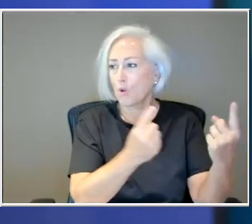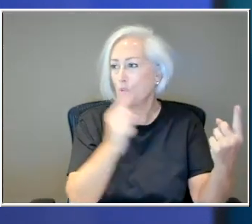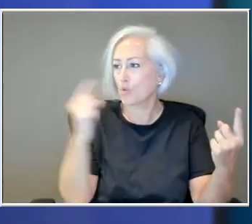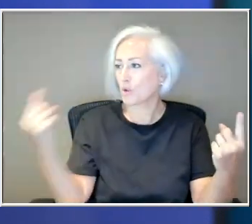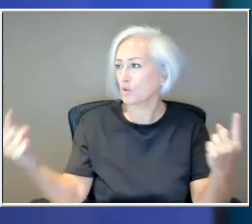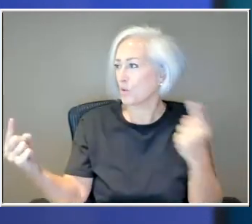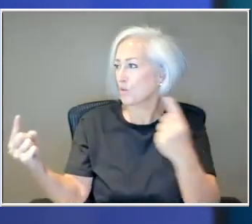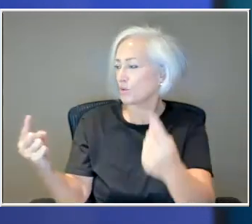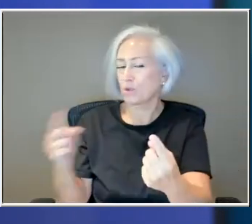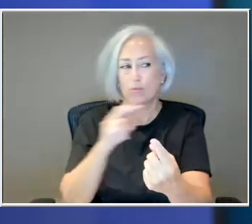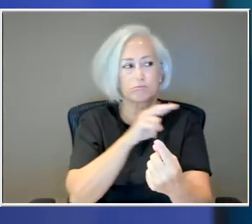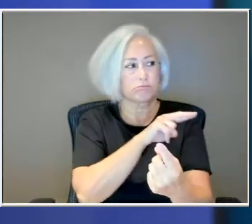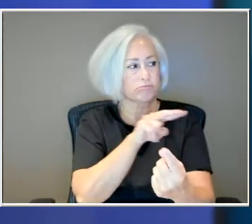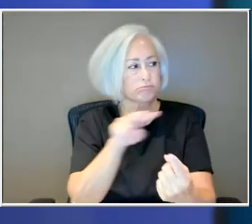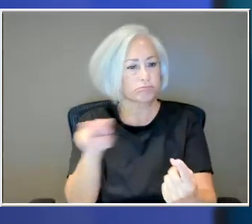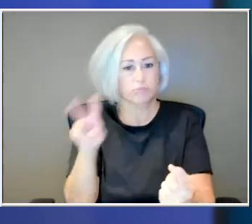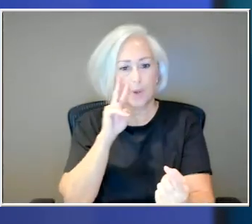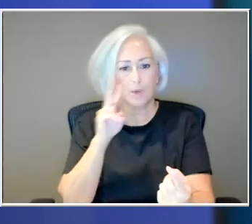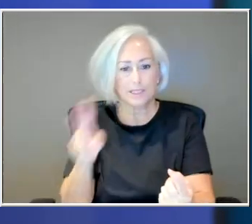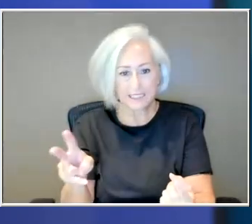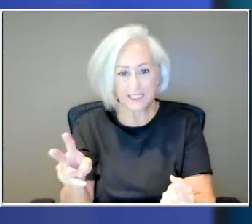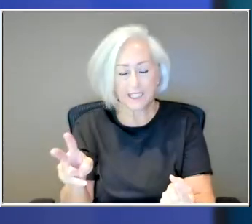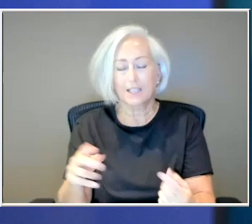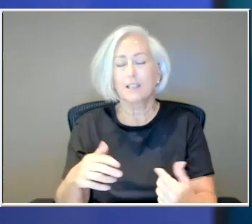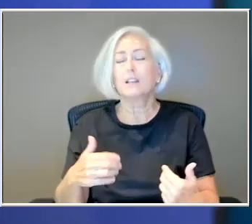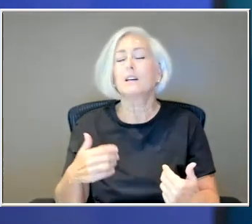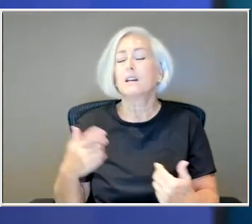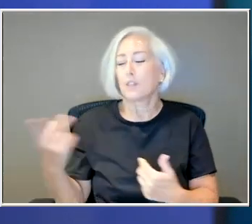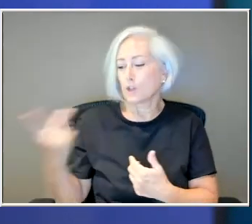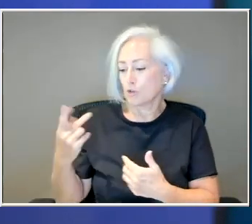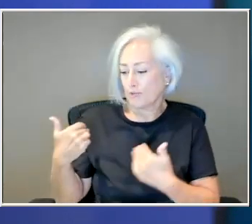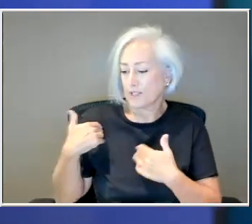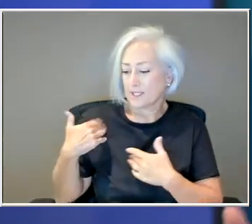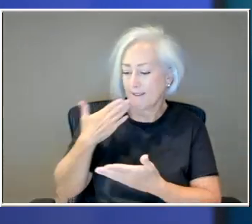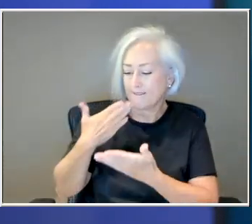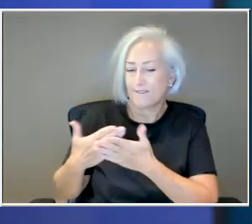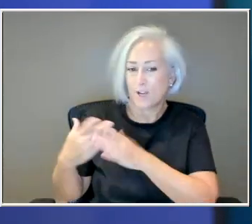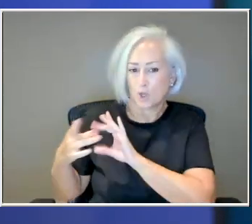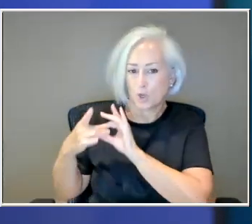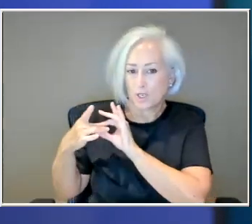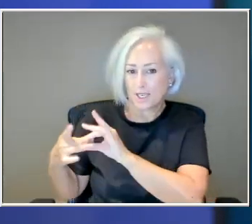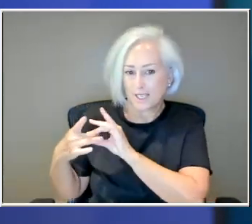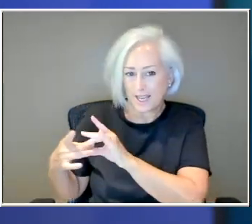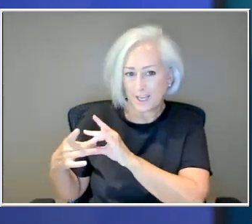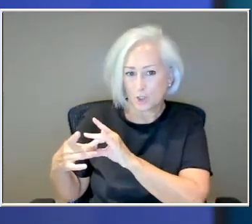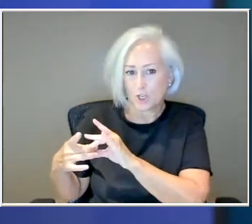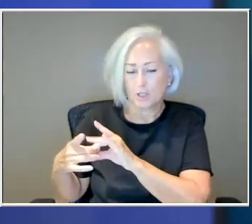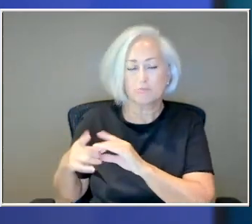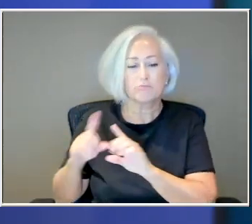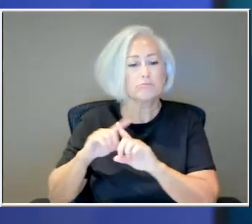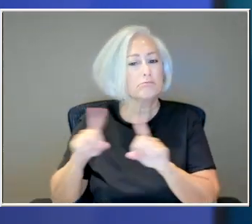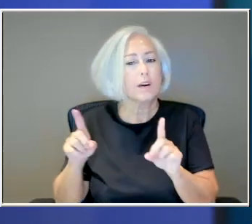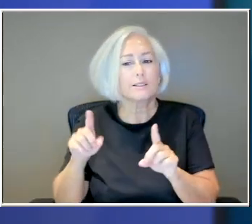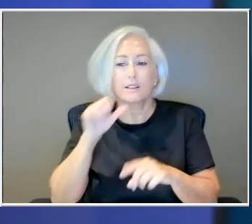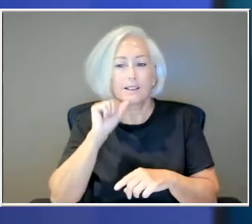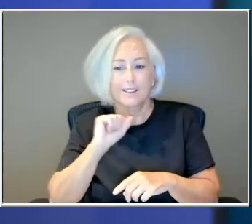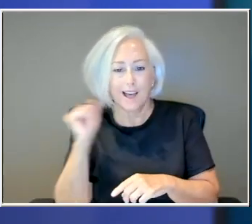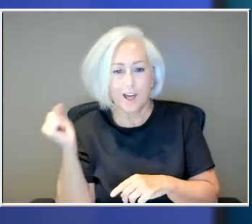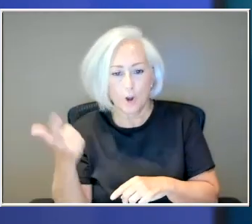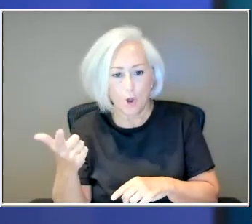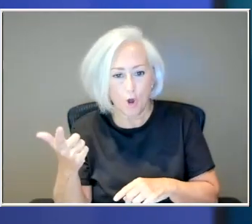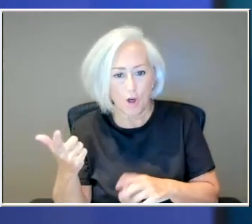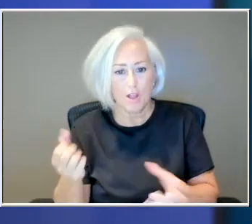this amazing thing for me. But that's not all, I guess. There are so many ways you can